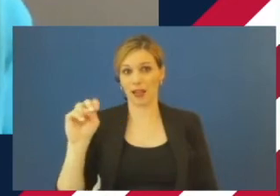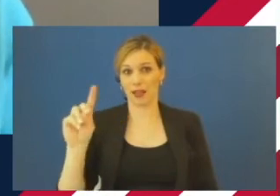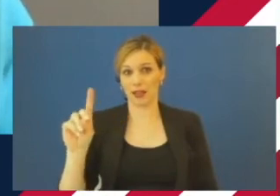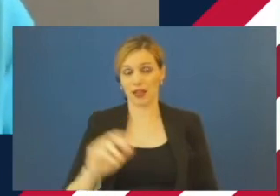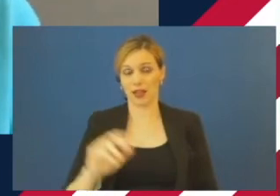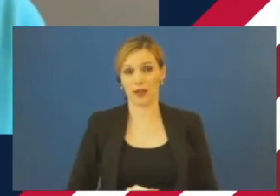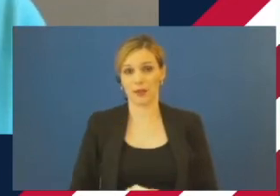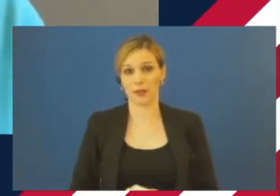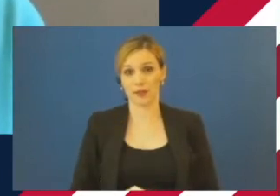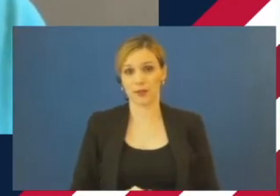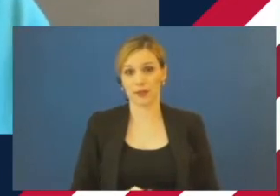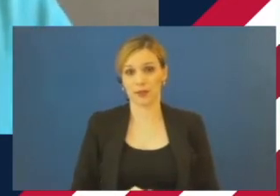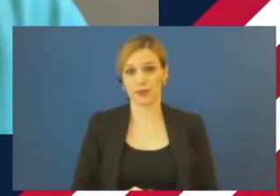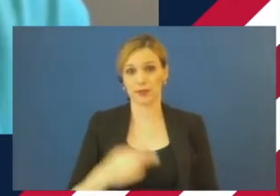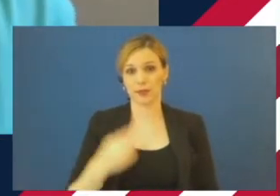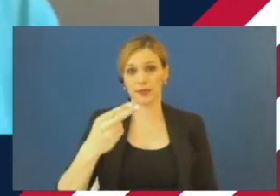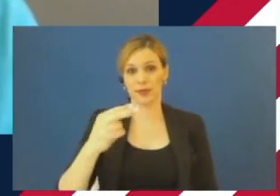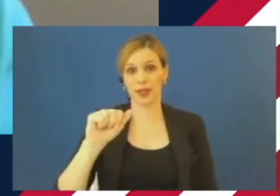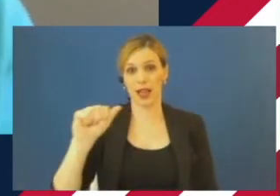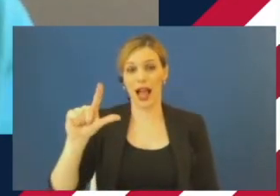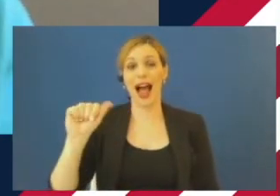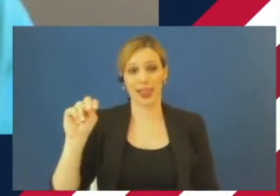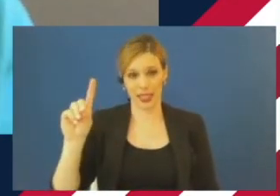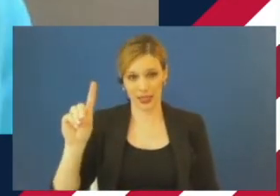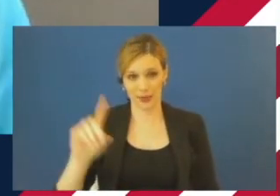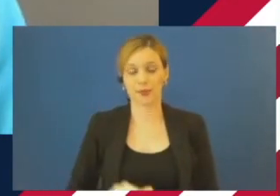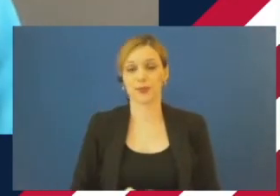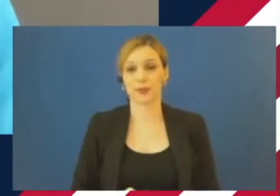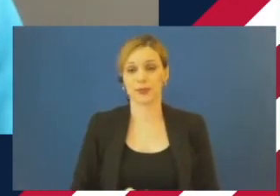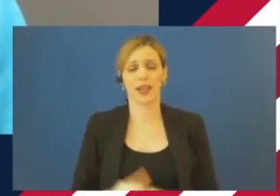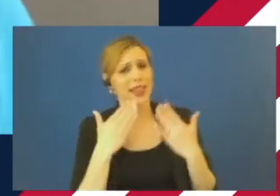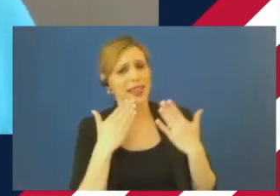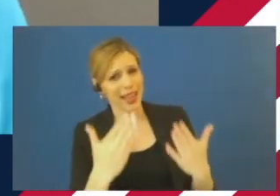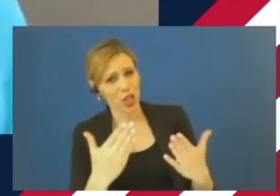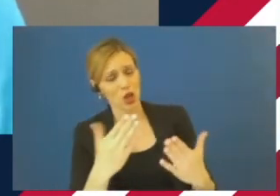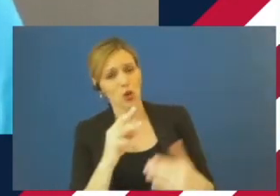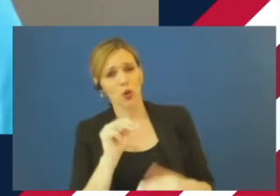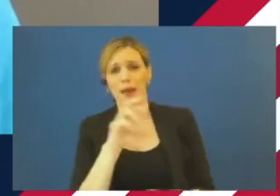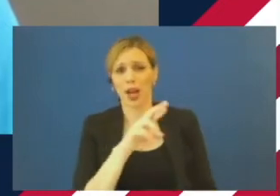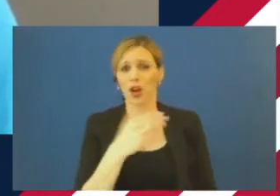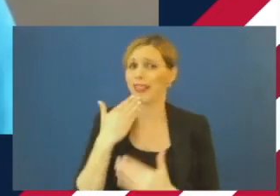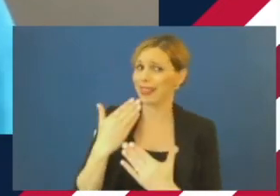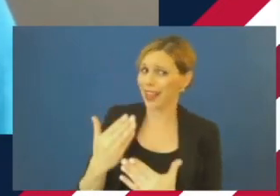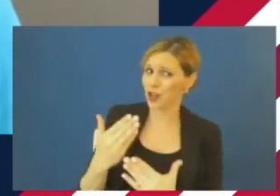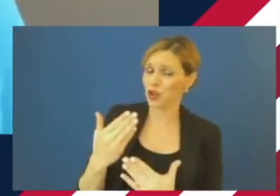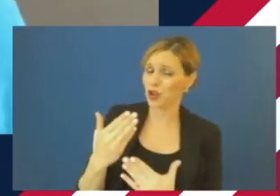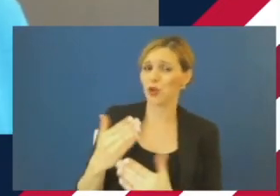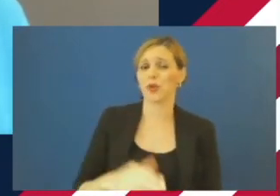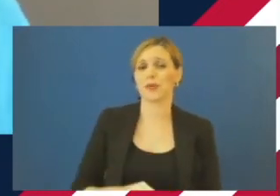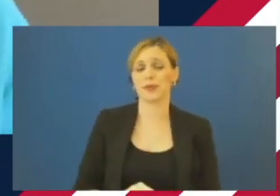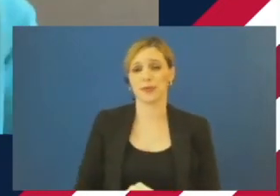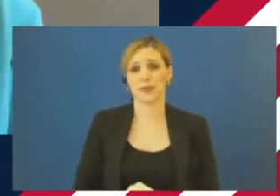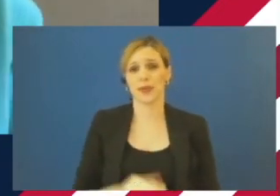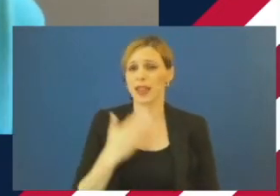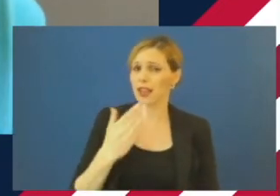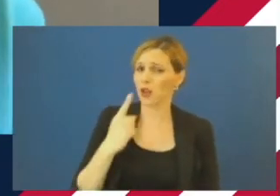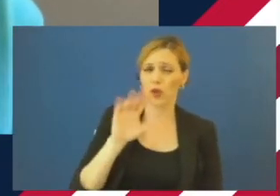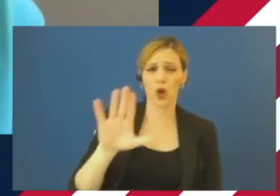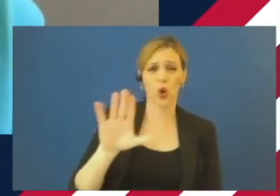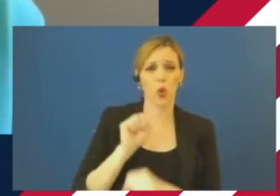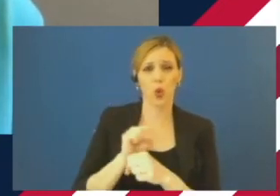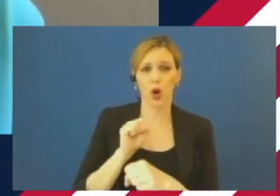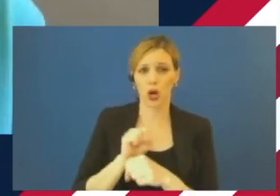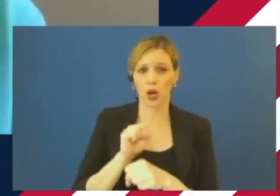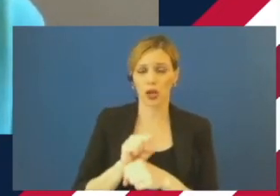Thank you so much, Madam Mayor. Thank you for being here, and thank you so much for the work you do so that